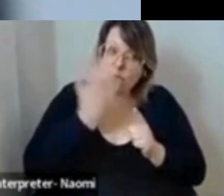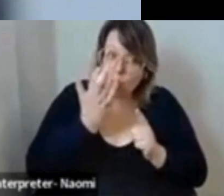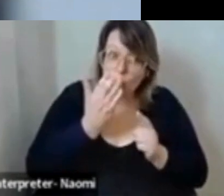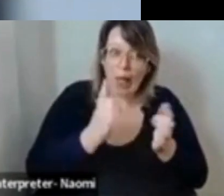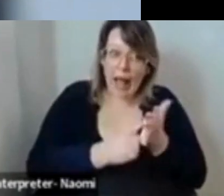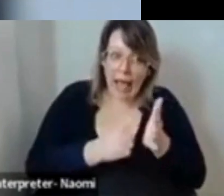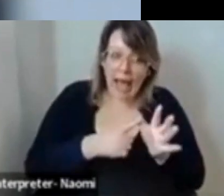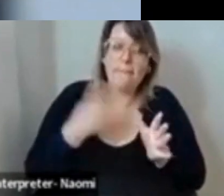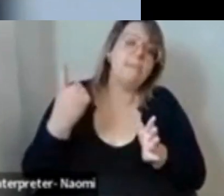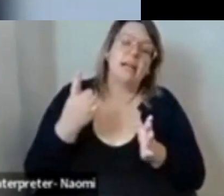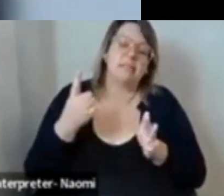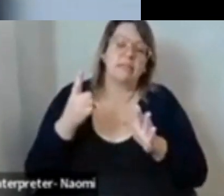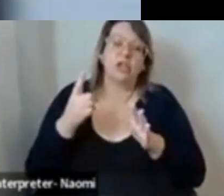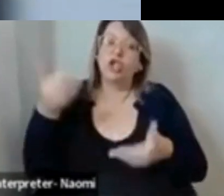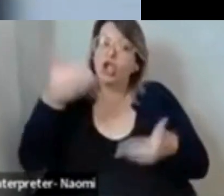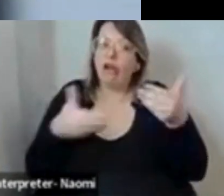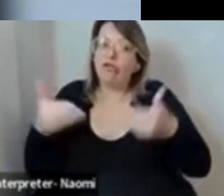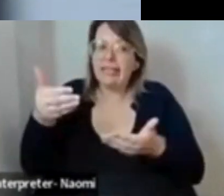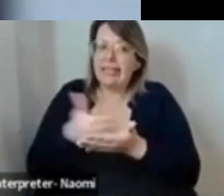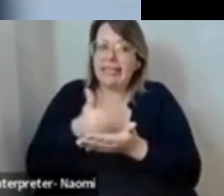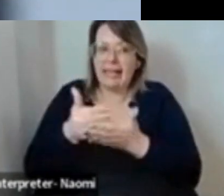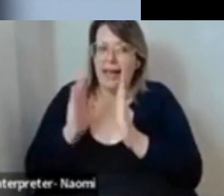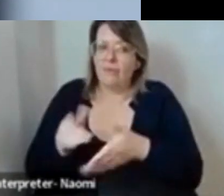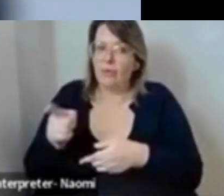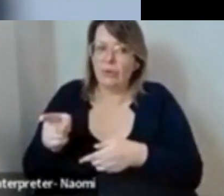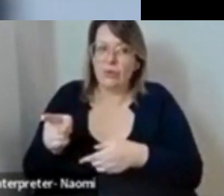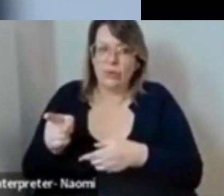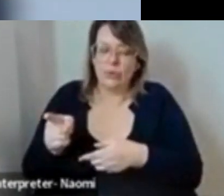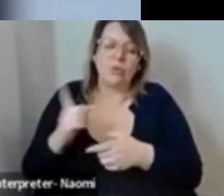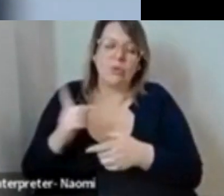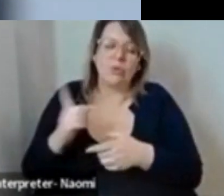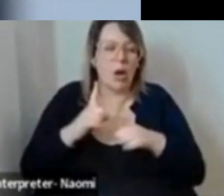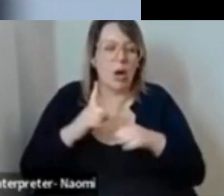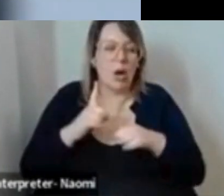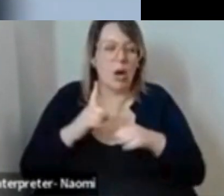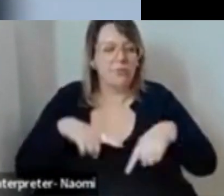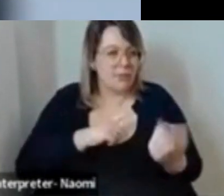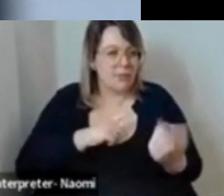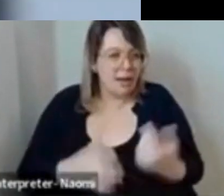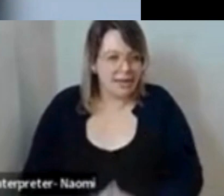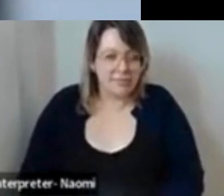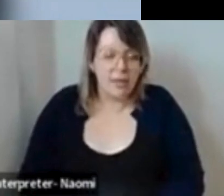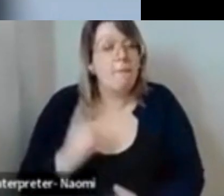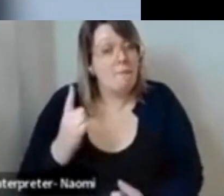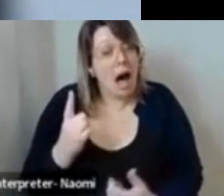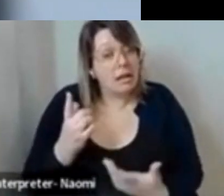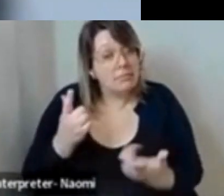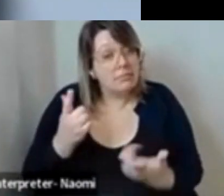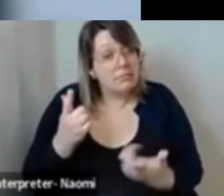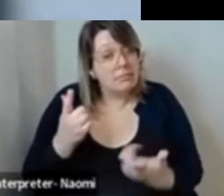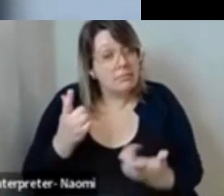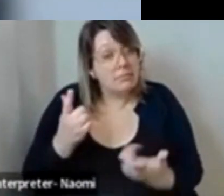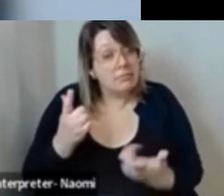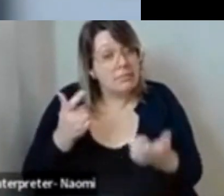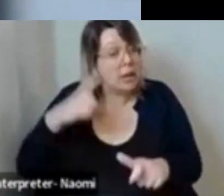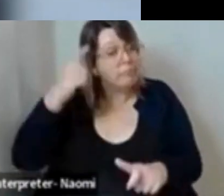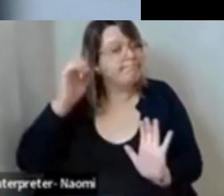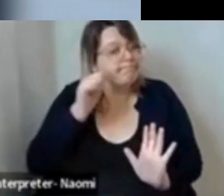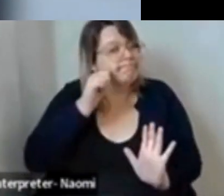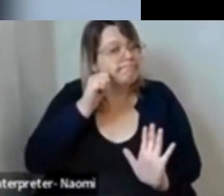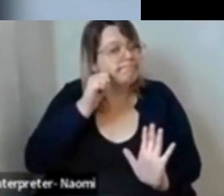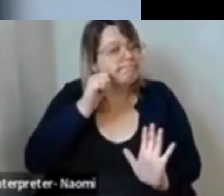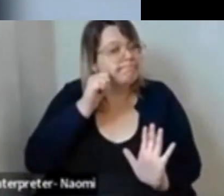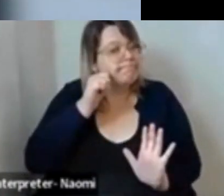on charities or charity-based organisations. But we're still very mindful of